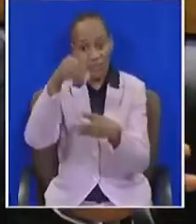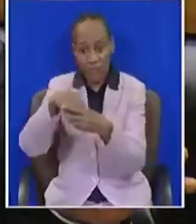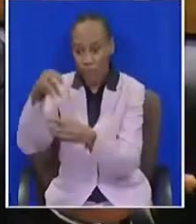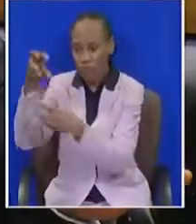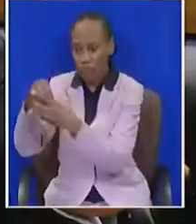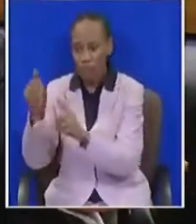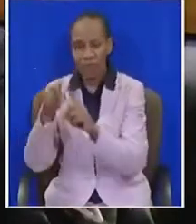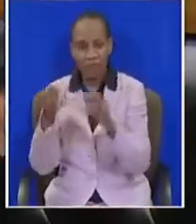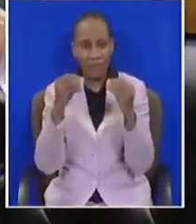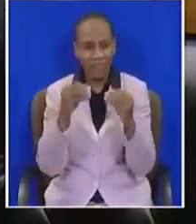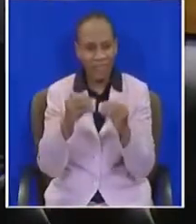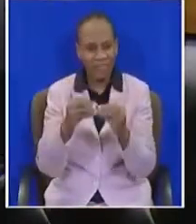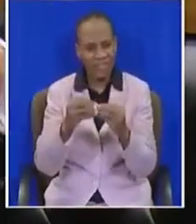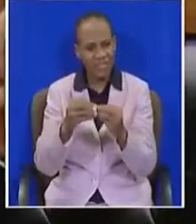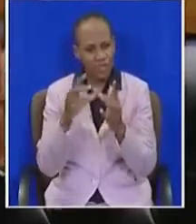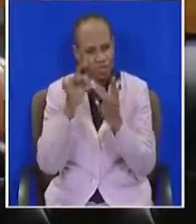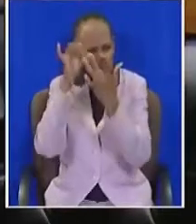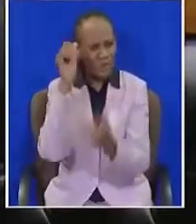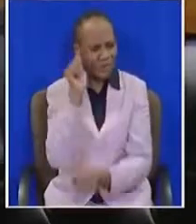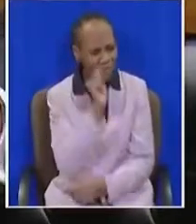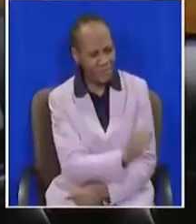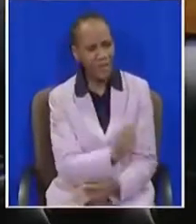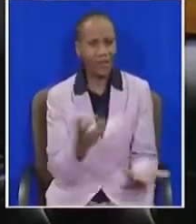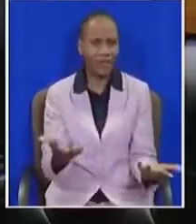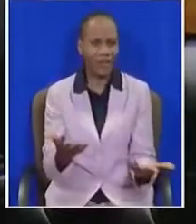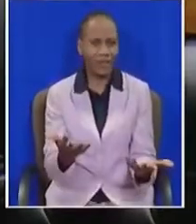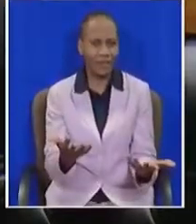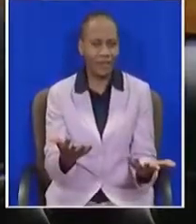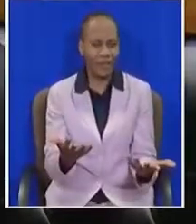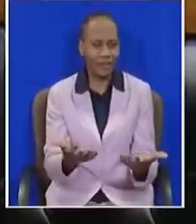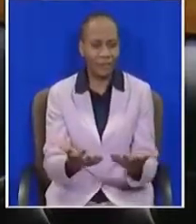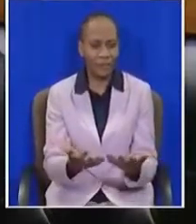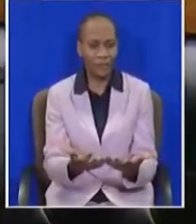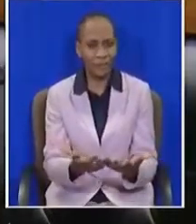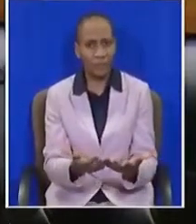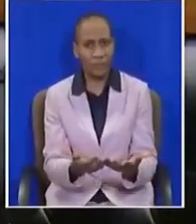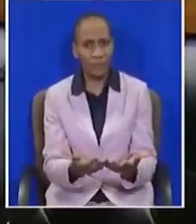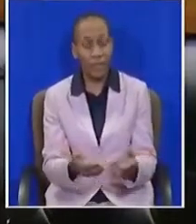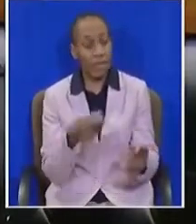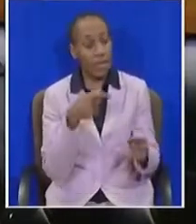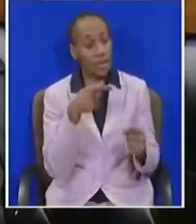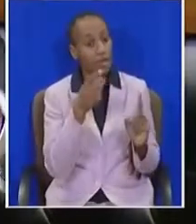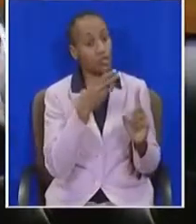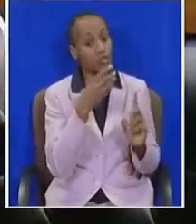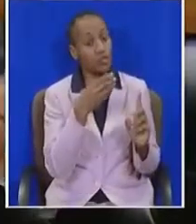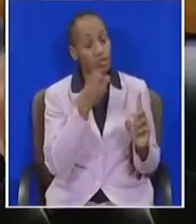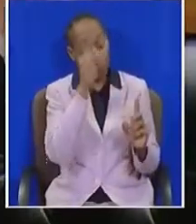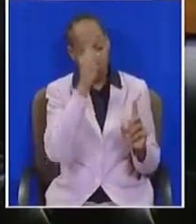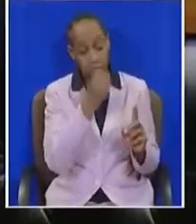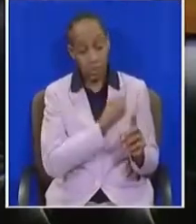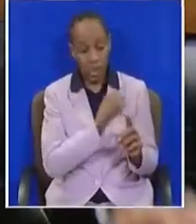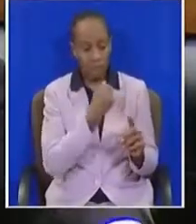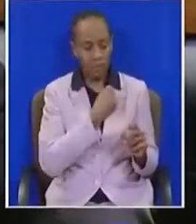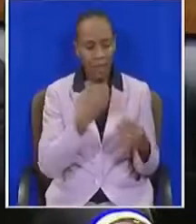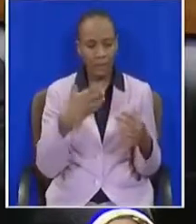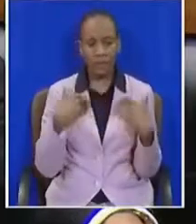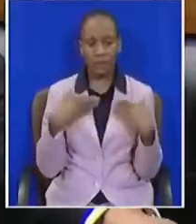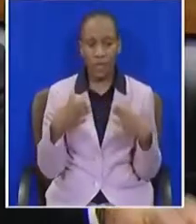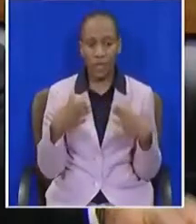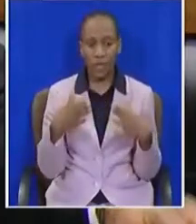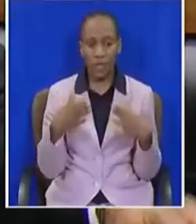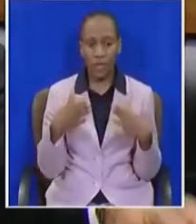own accord. And there were circumstances why he had to go to business. He started by